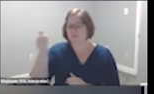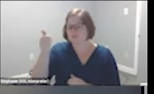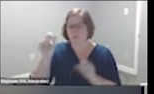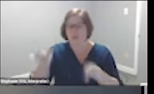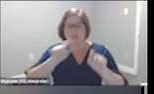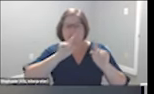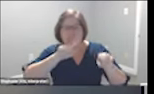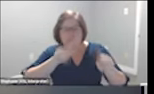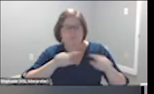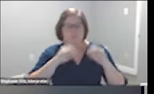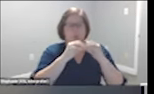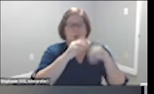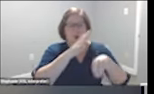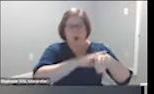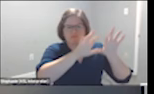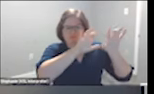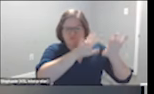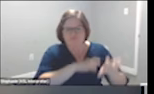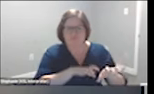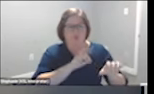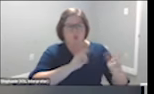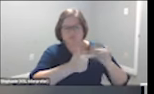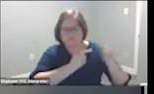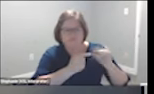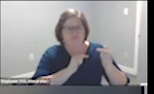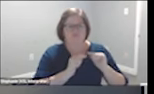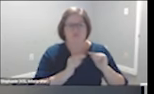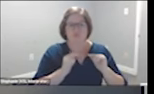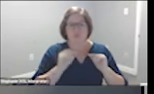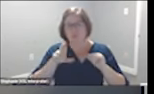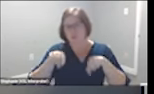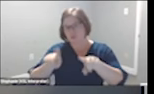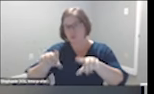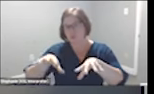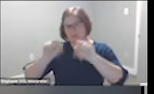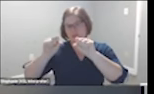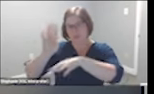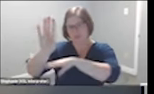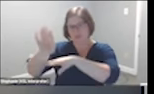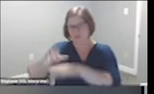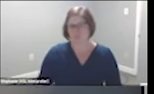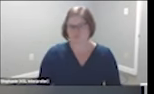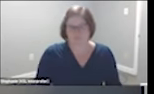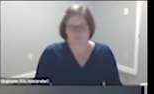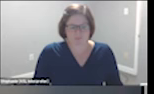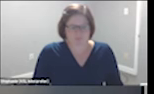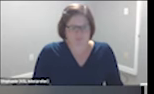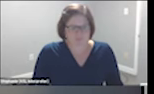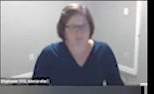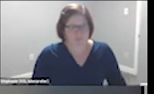continue the conversation in your social room. I'm just going to scroll here through here for a